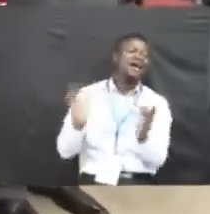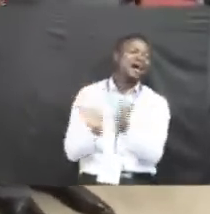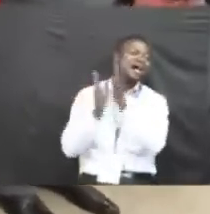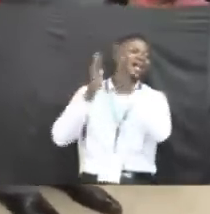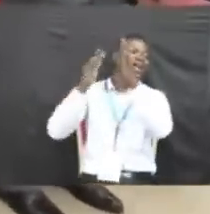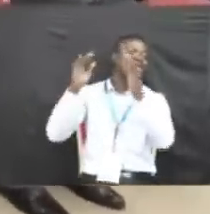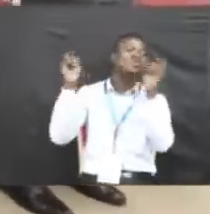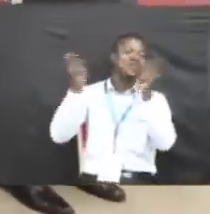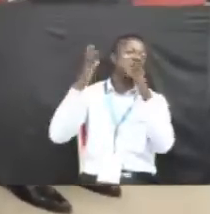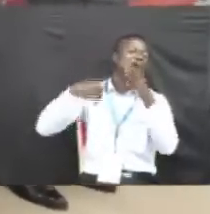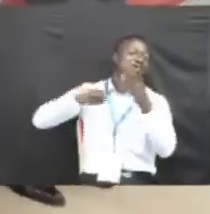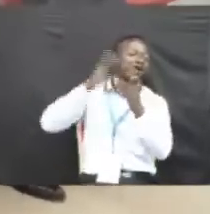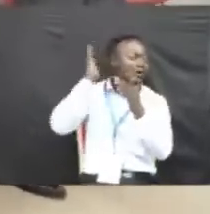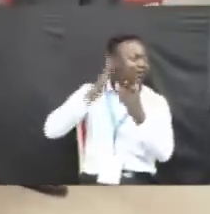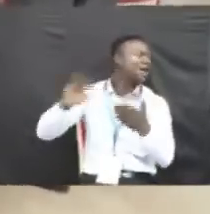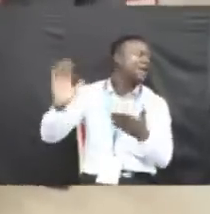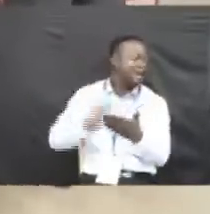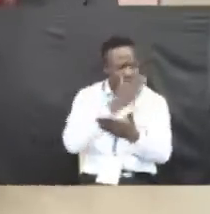Hallelujah.